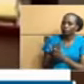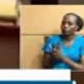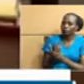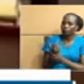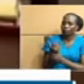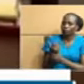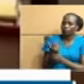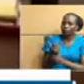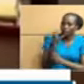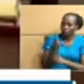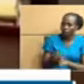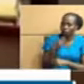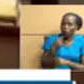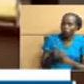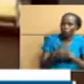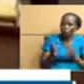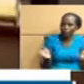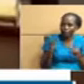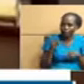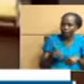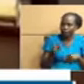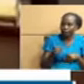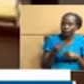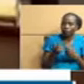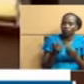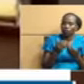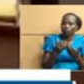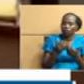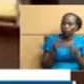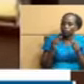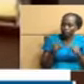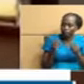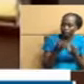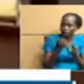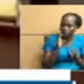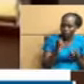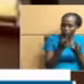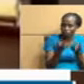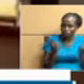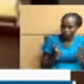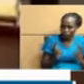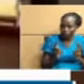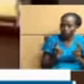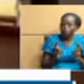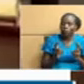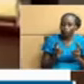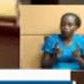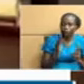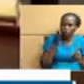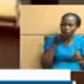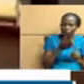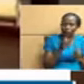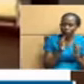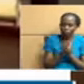for this eConference was spot on regarding social